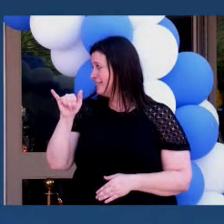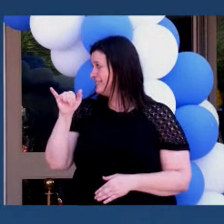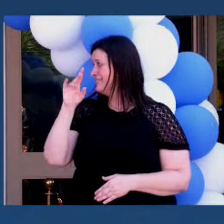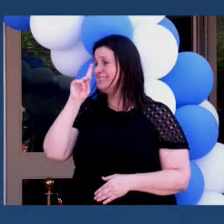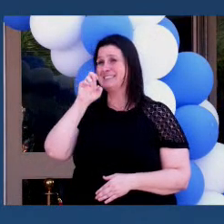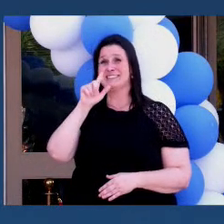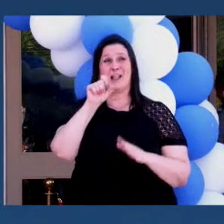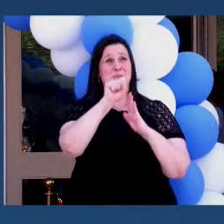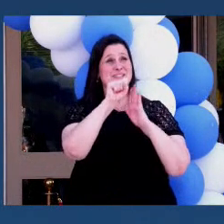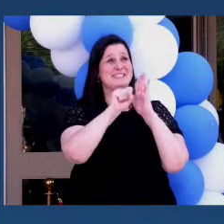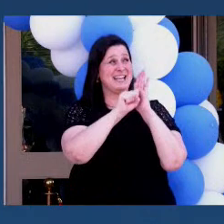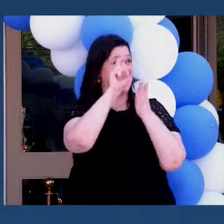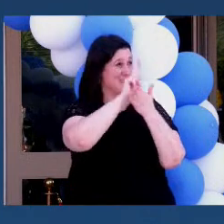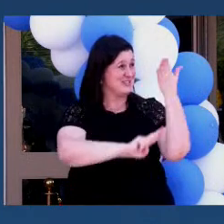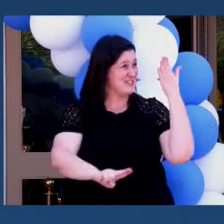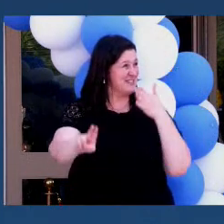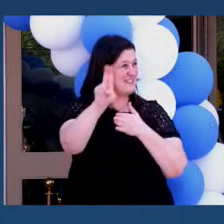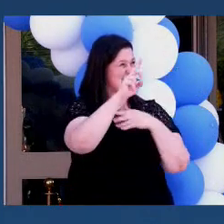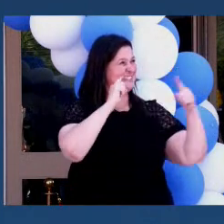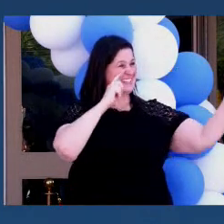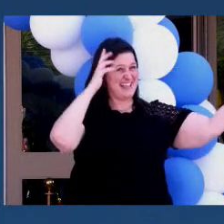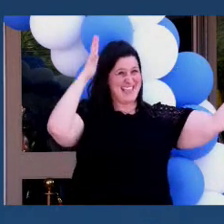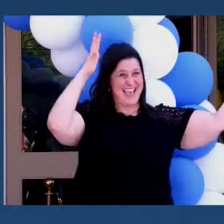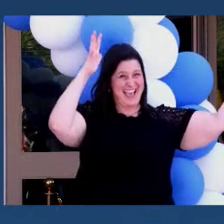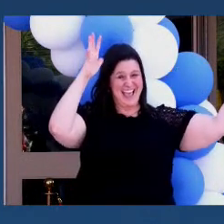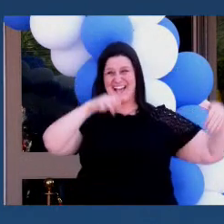Delaware State University,